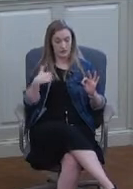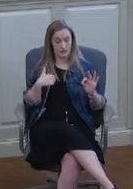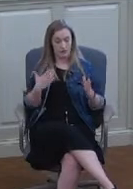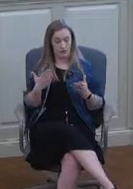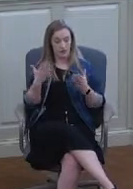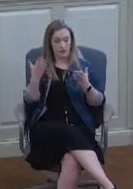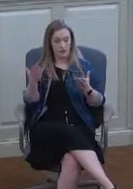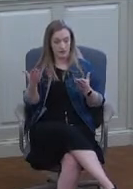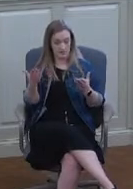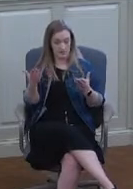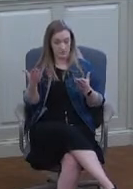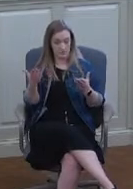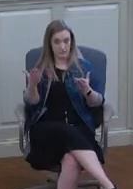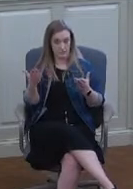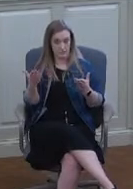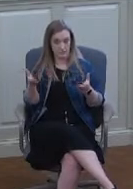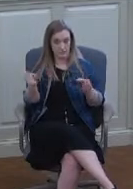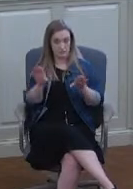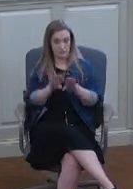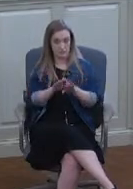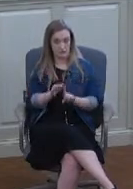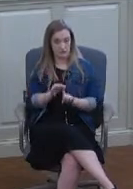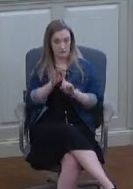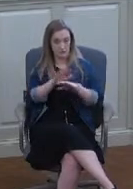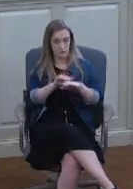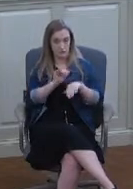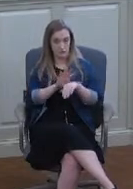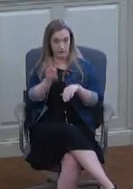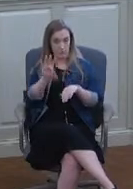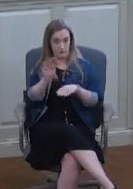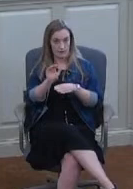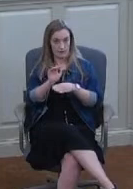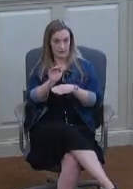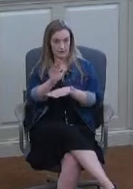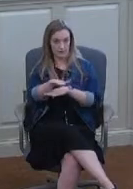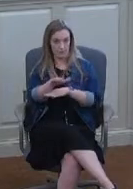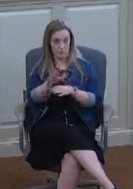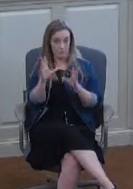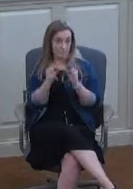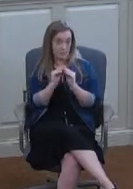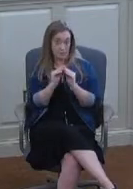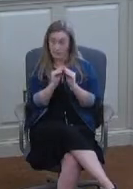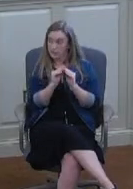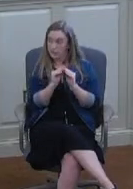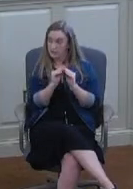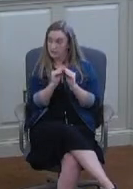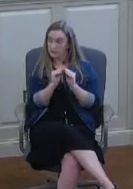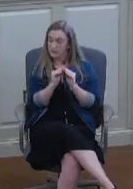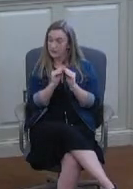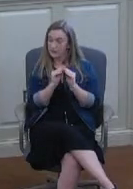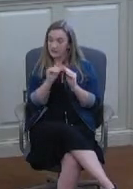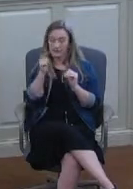motion to adjourn the special called 4:00 PM meeting. Second?